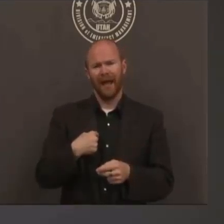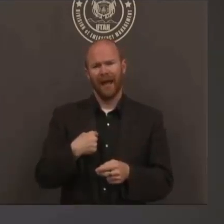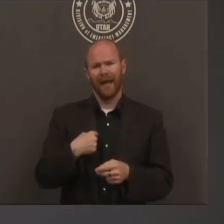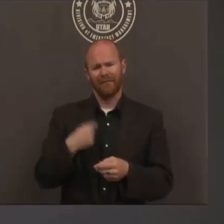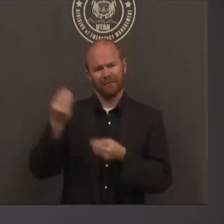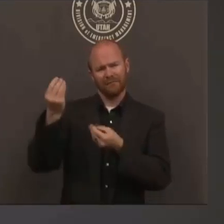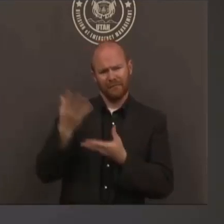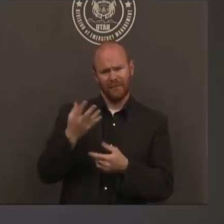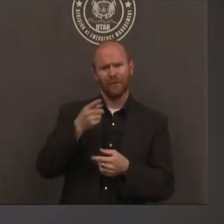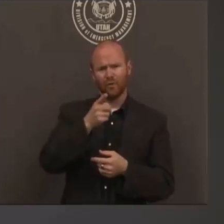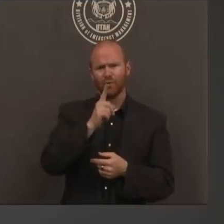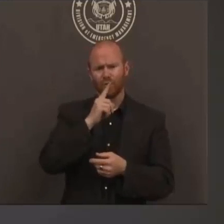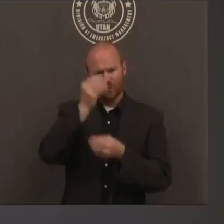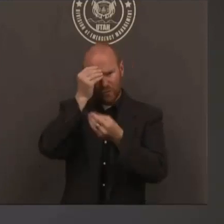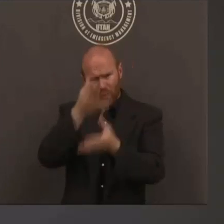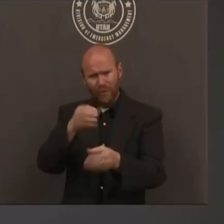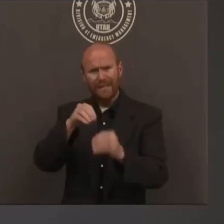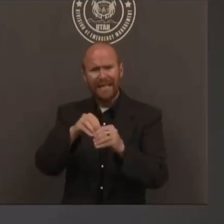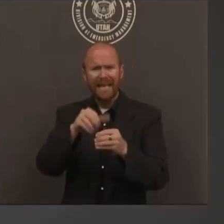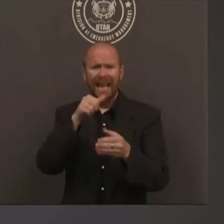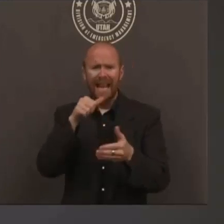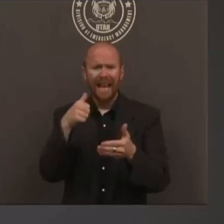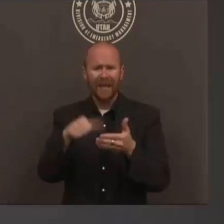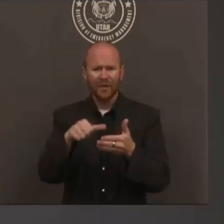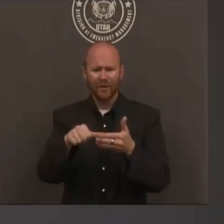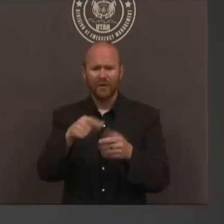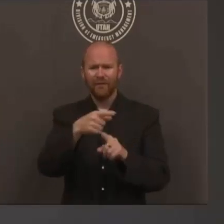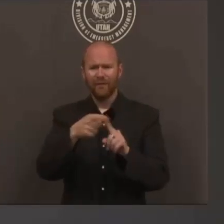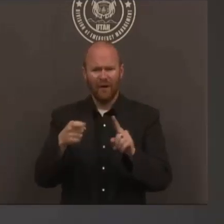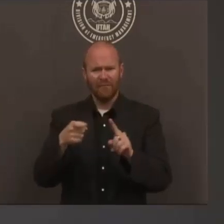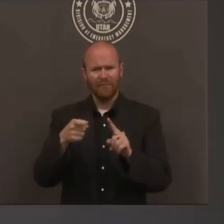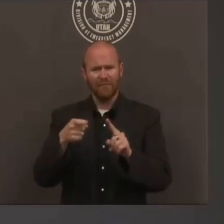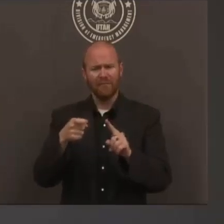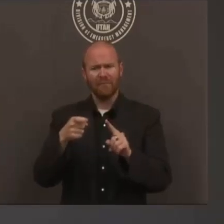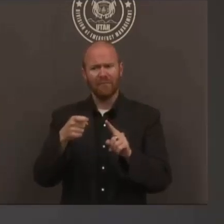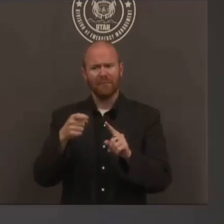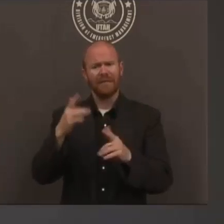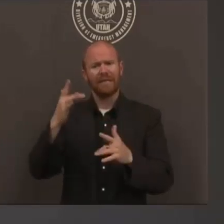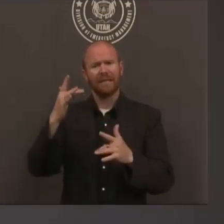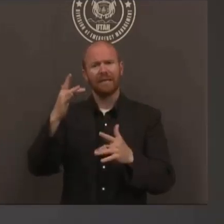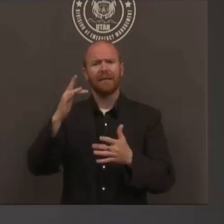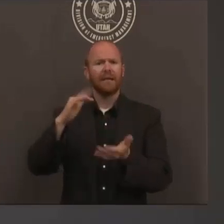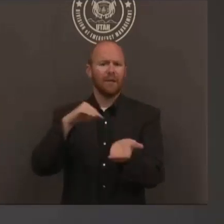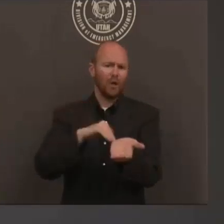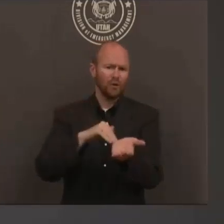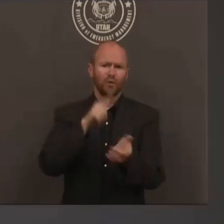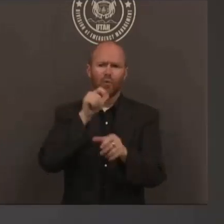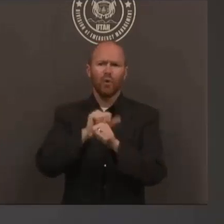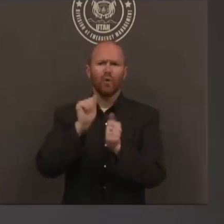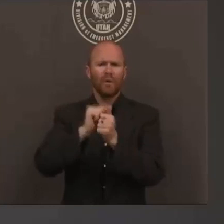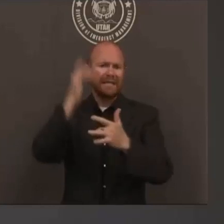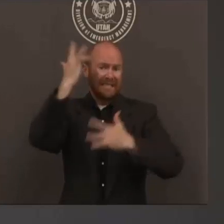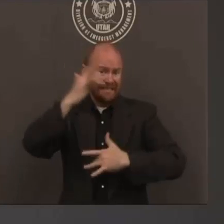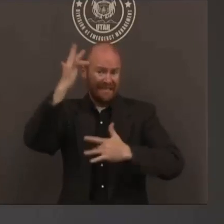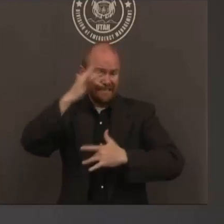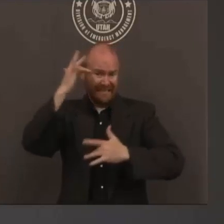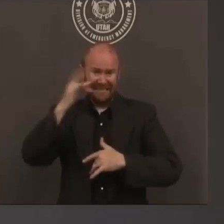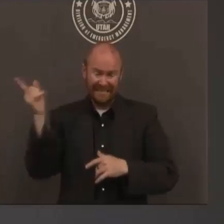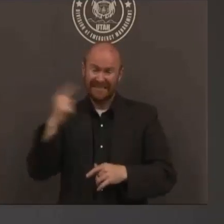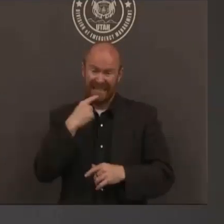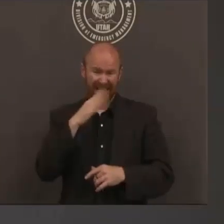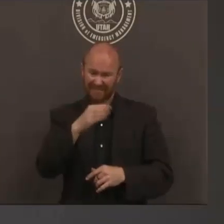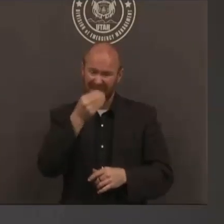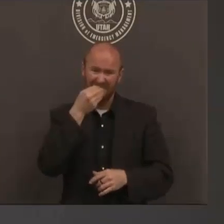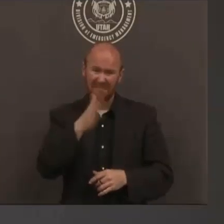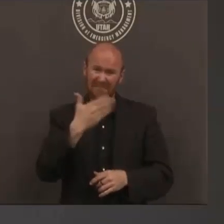authority that you were told in a letter from respected infectious disease physicians that it was a bad idea